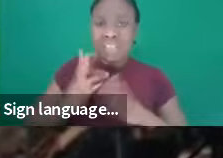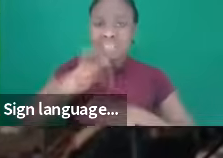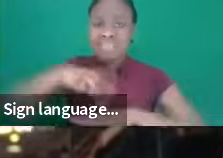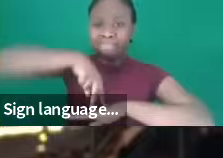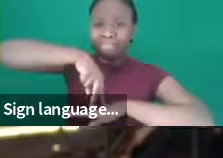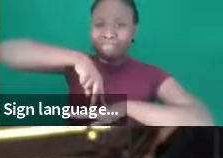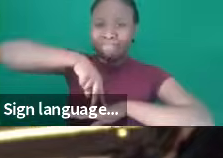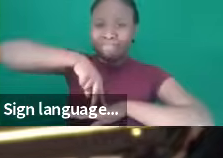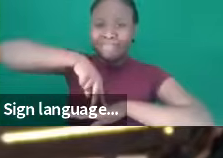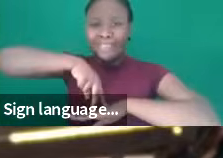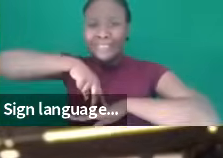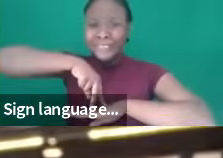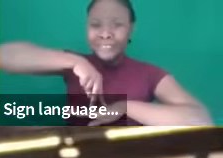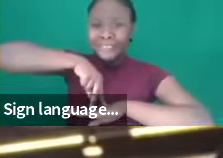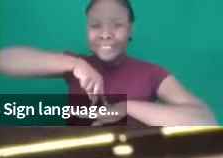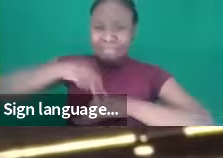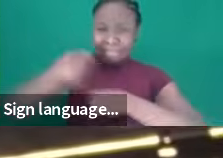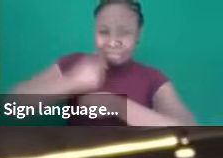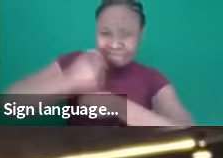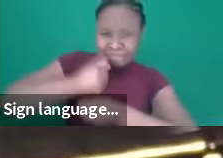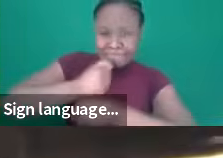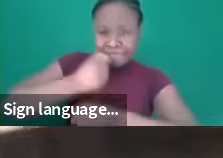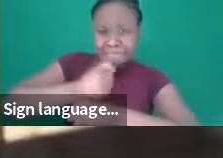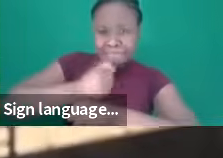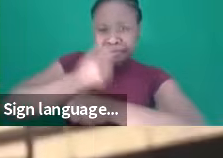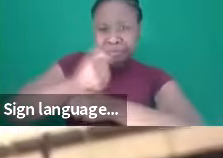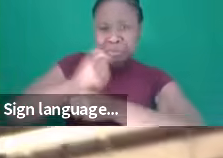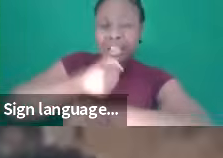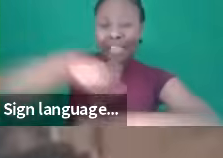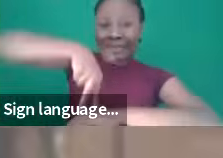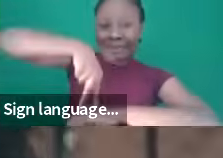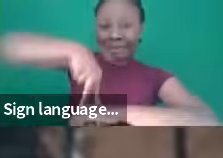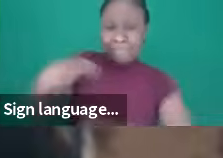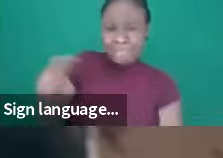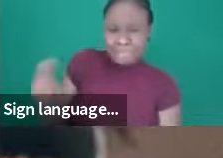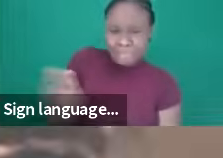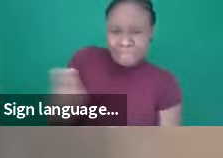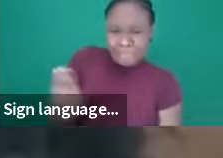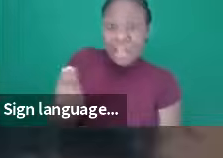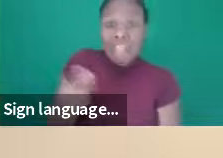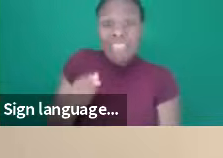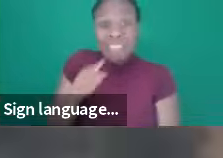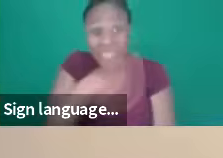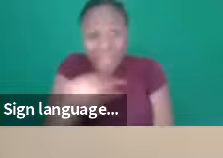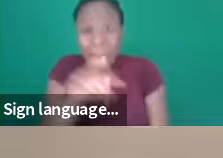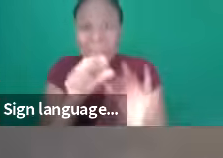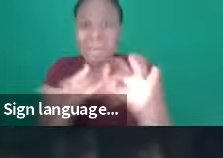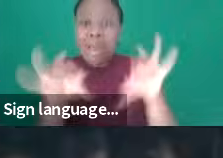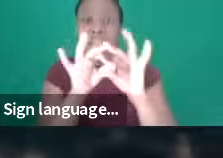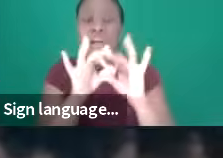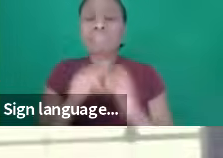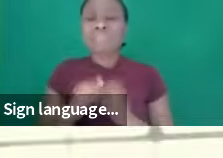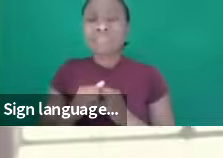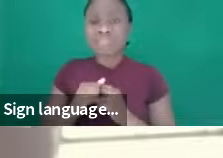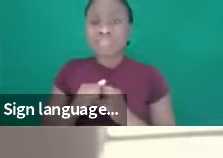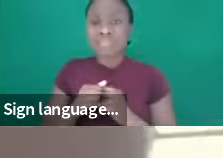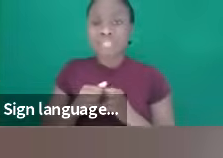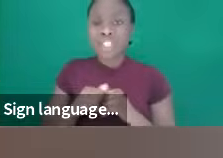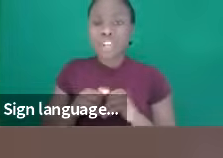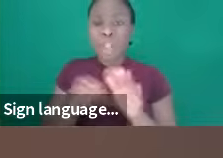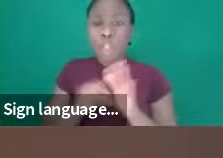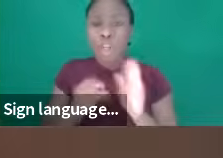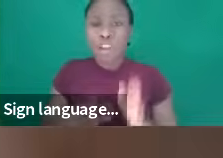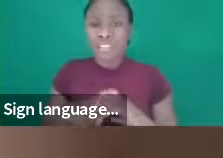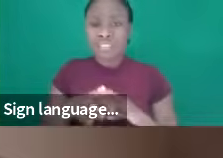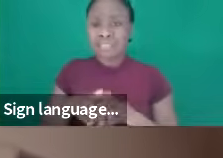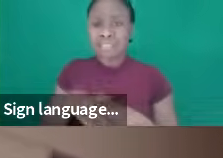It matters to those who are always at the heart of any crisis and our future generations. It matters to those who put so